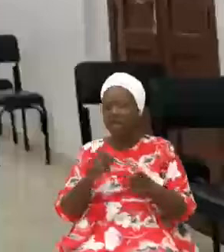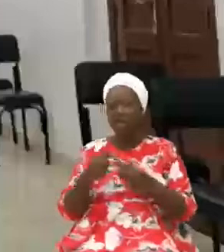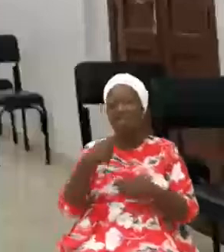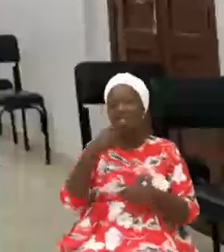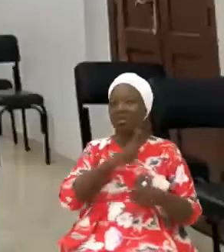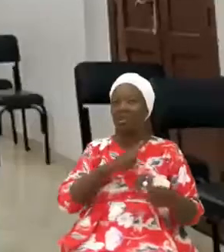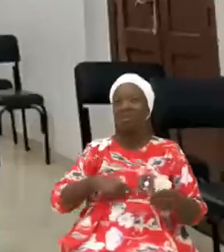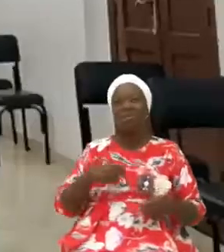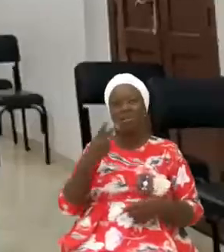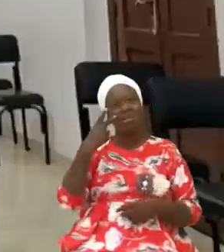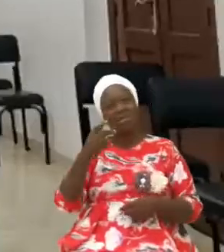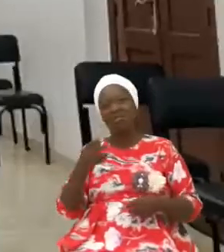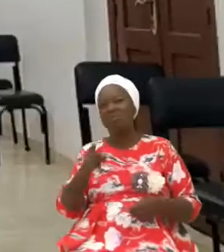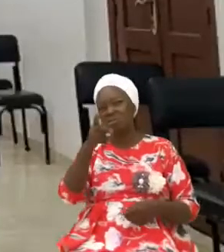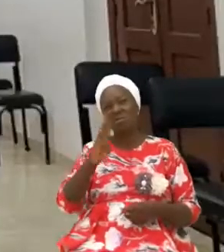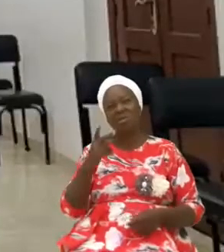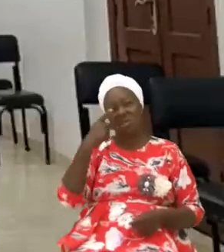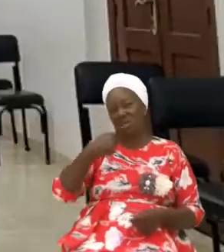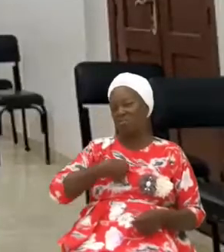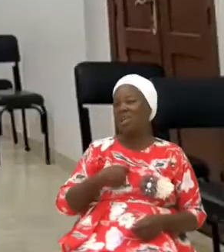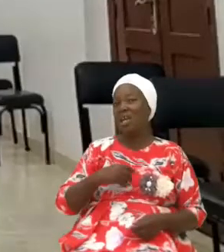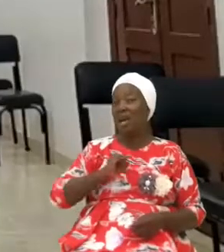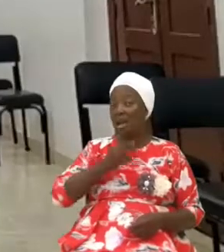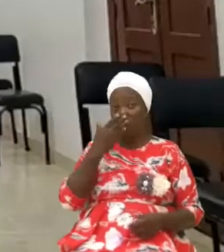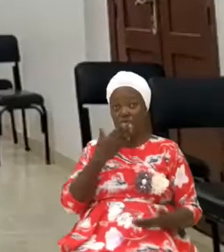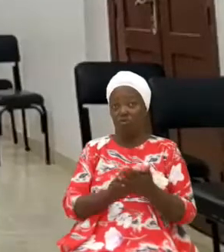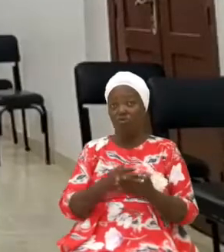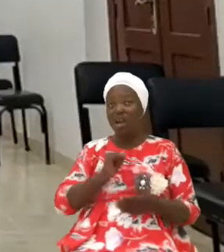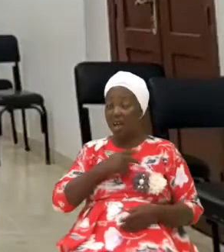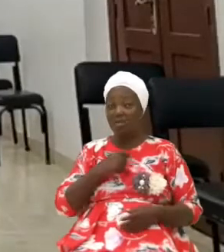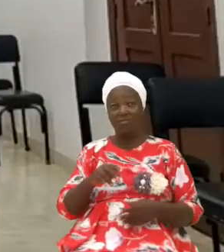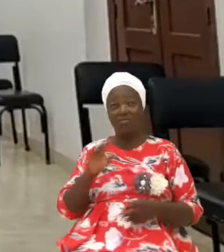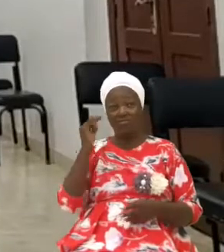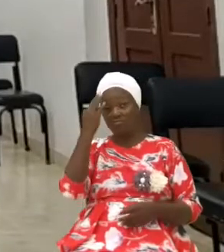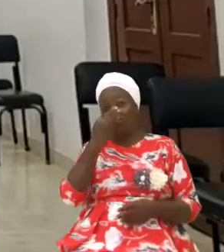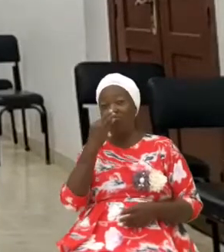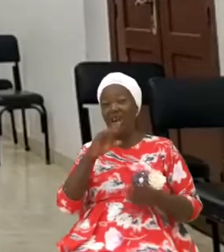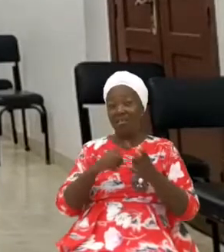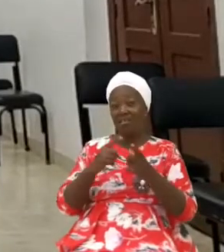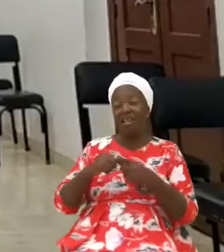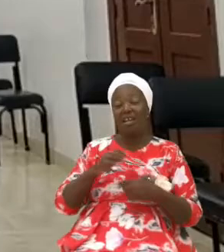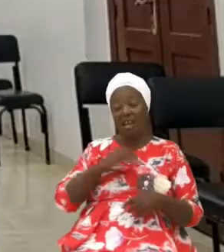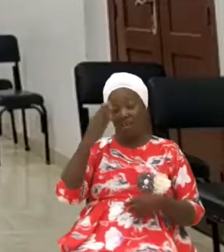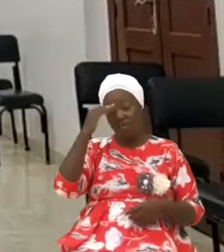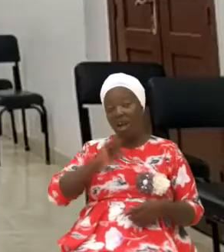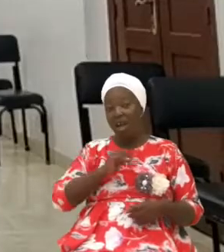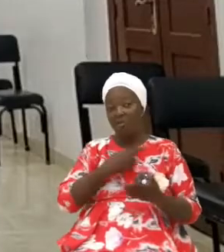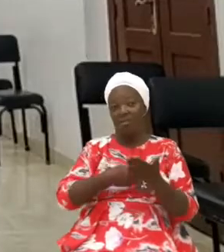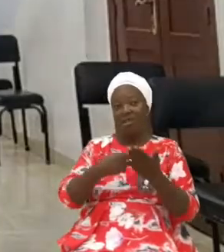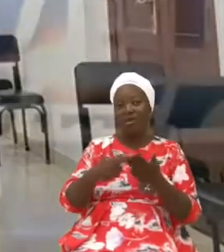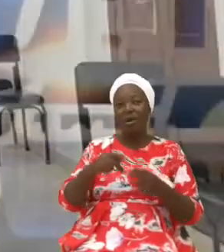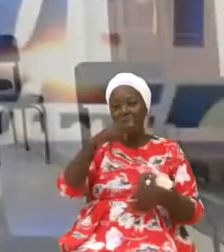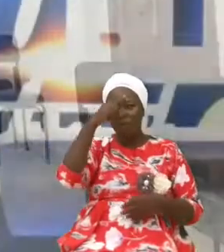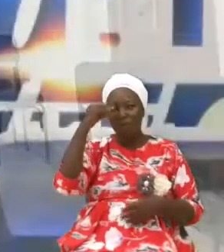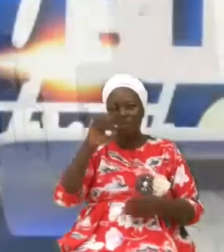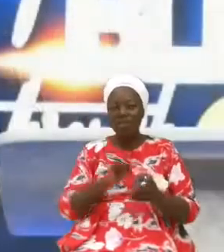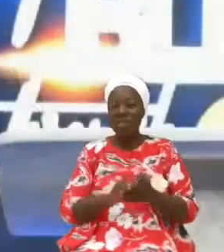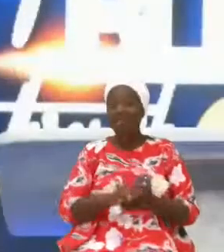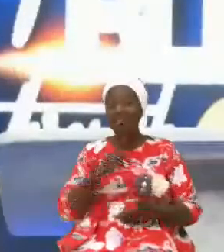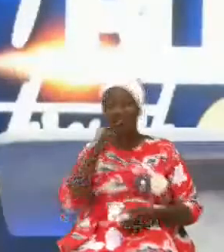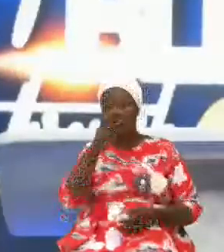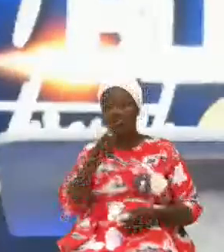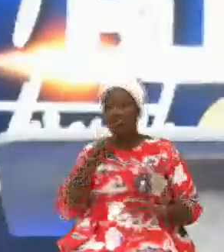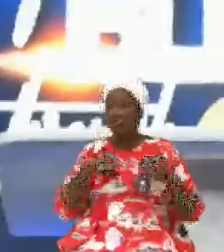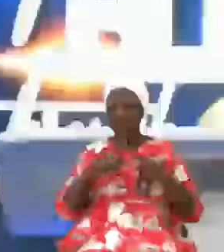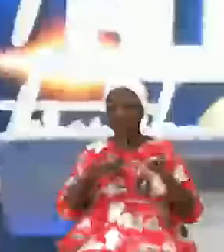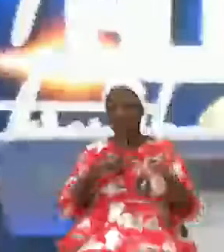I couldn't tell God, oh God, look at me. I'm good. I'm nice. I'm pure. I'm righteous. Because